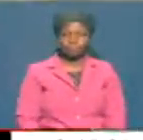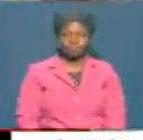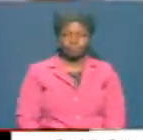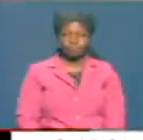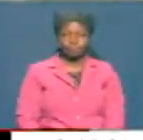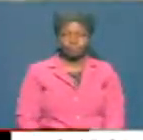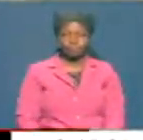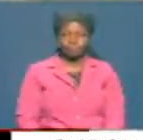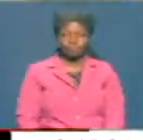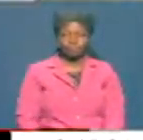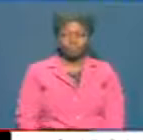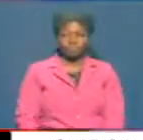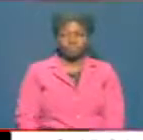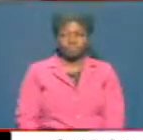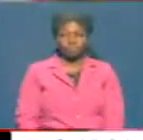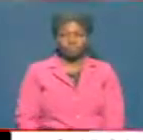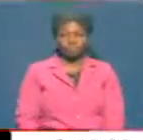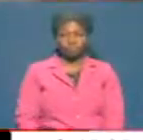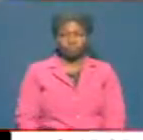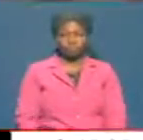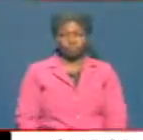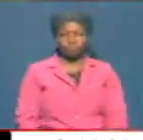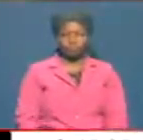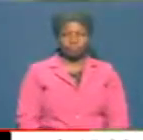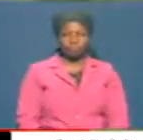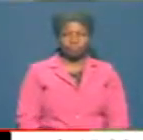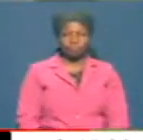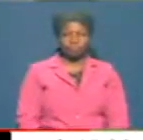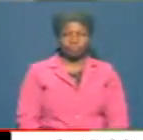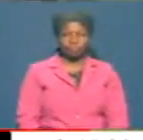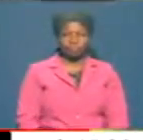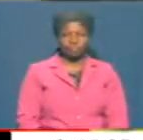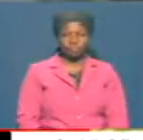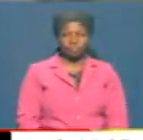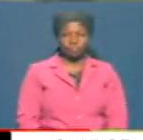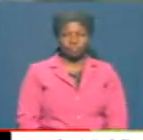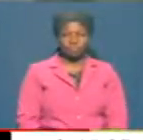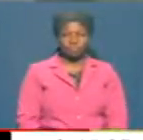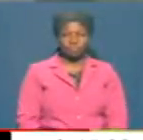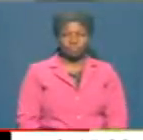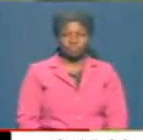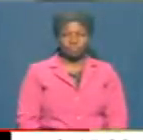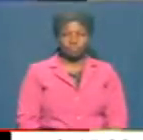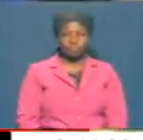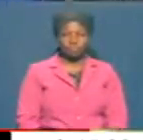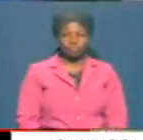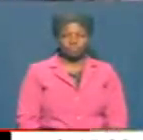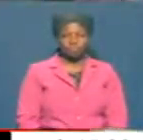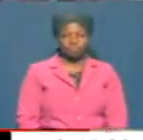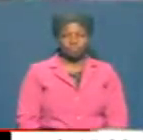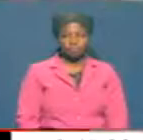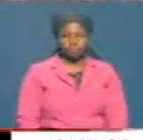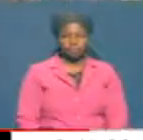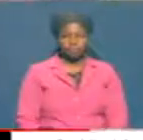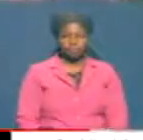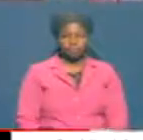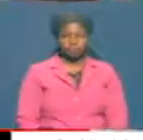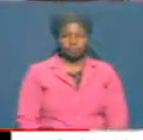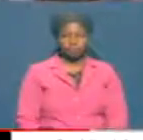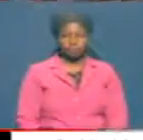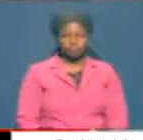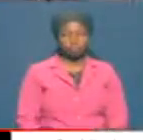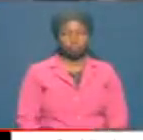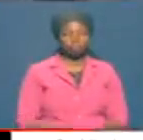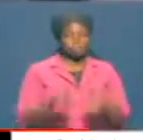who had just come in, and a fast touch on the ball from a solid pass by Flavin Mawete Musolo.